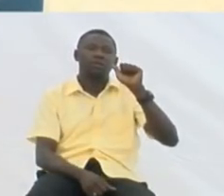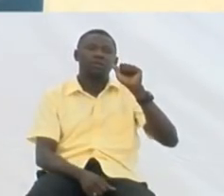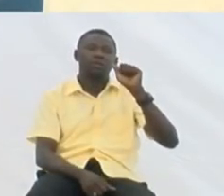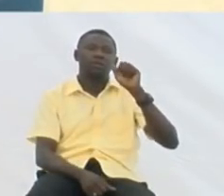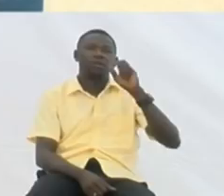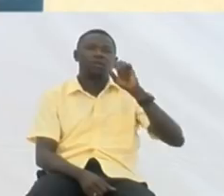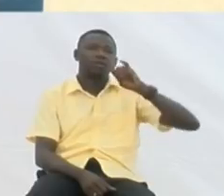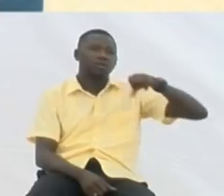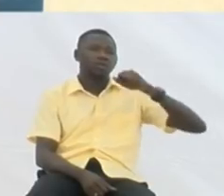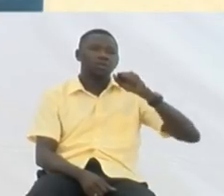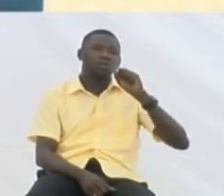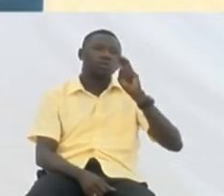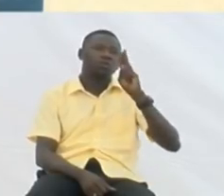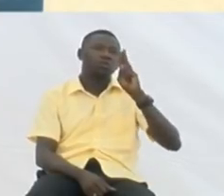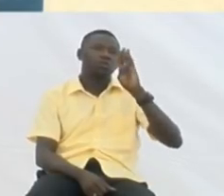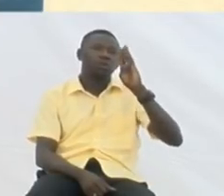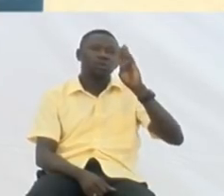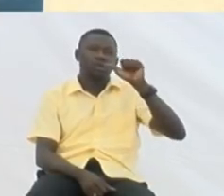Santandu ba.